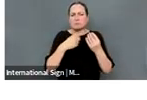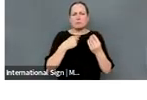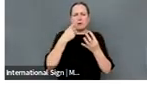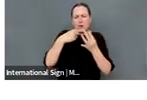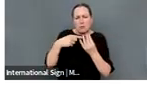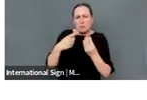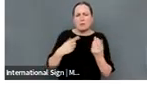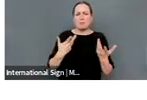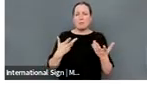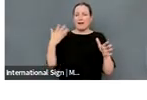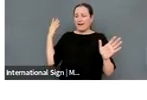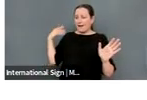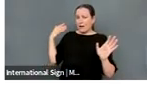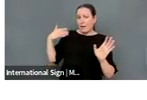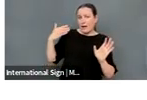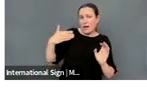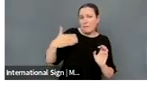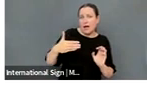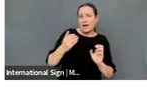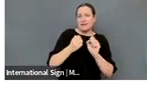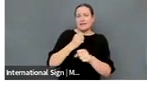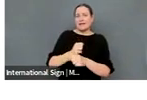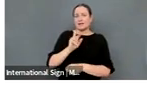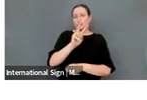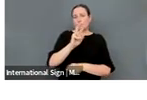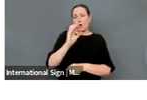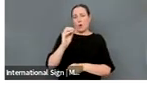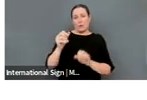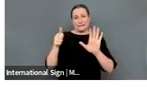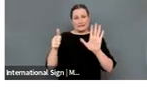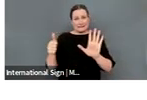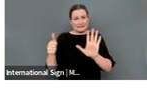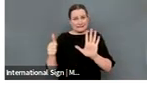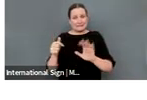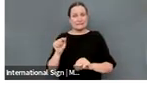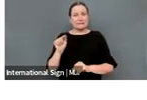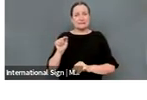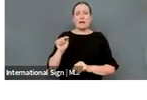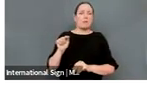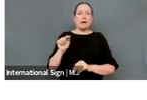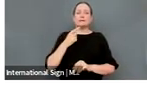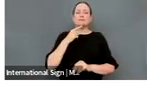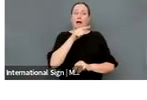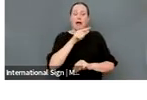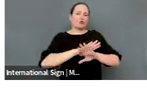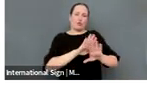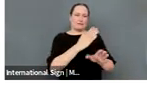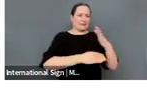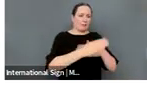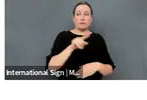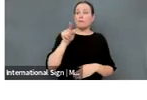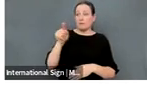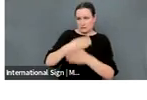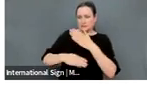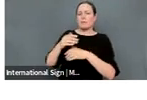imagine, of 2006, because it was dedicated and it had different definitions on disability, the prevalence shot